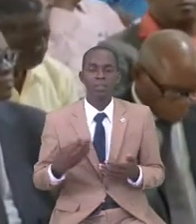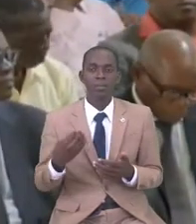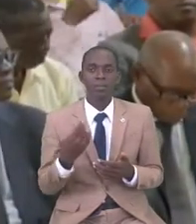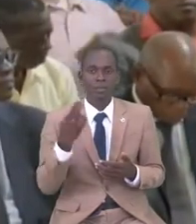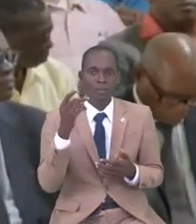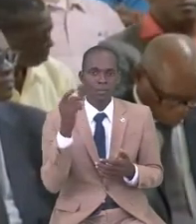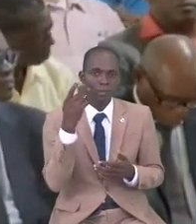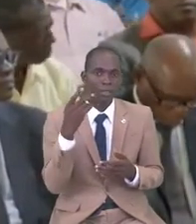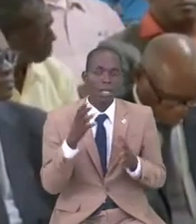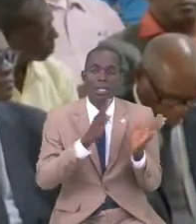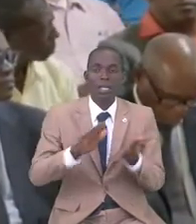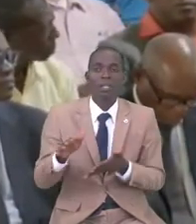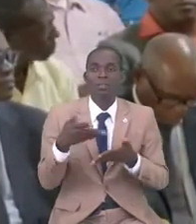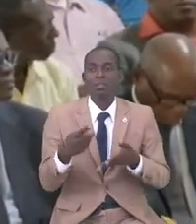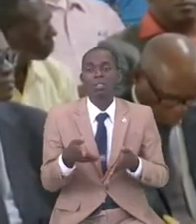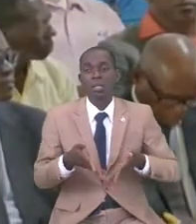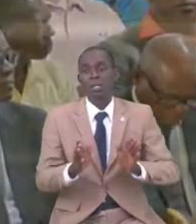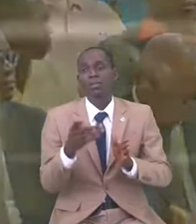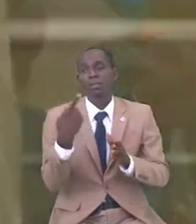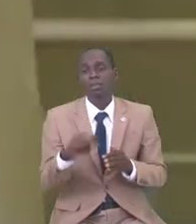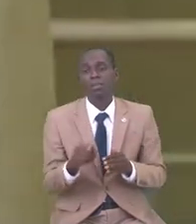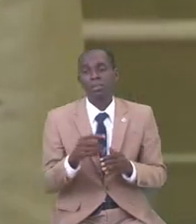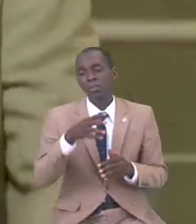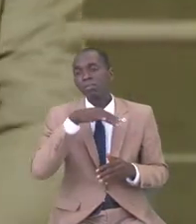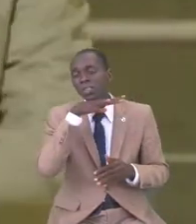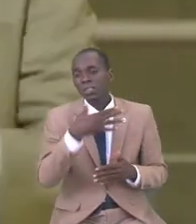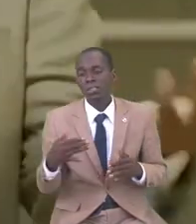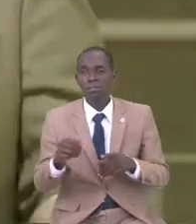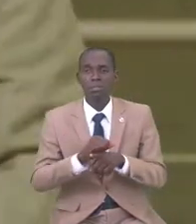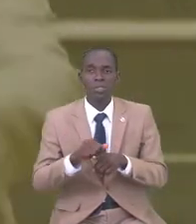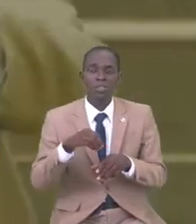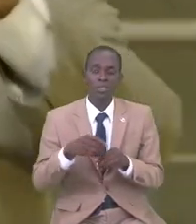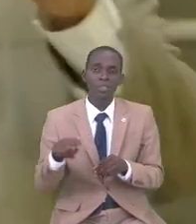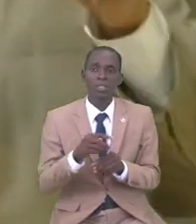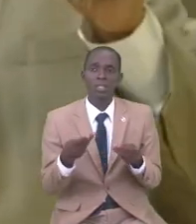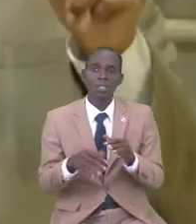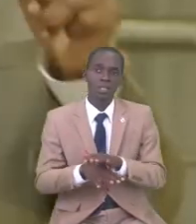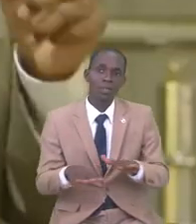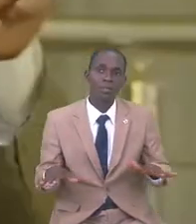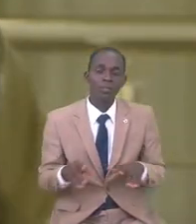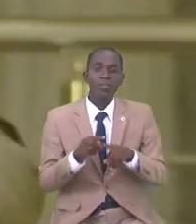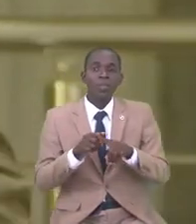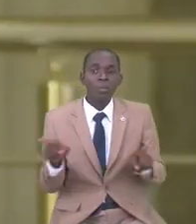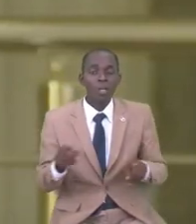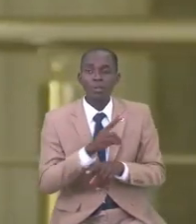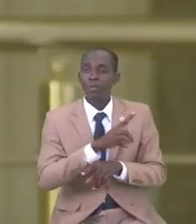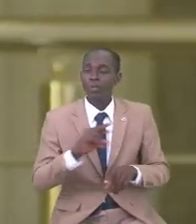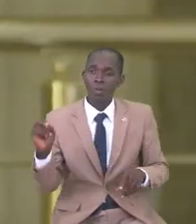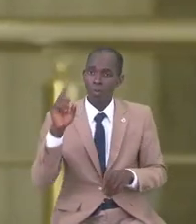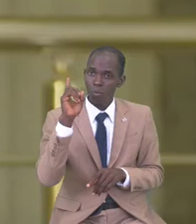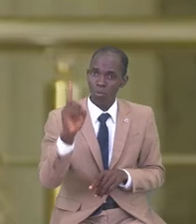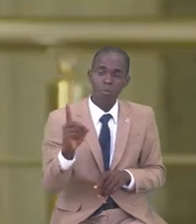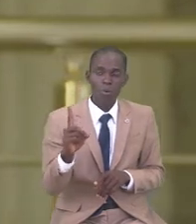their land. And they said Baal worship in their land, confusion in their land. But no one